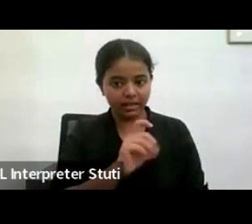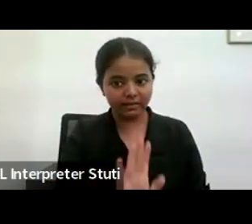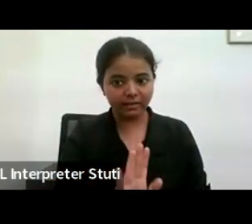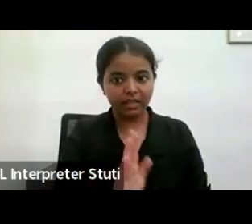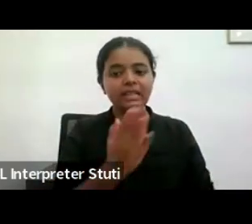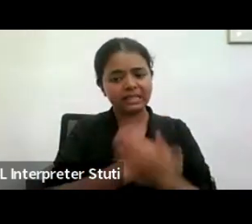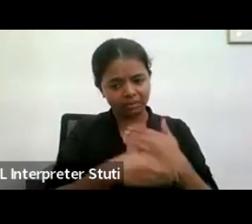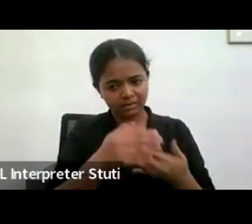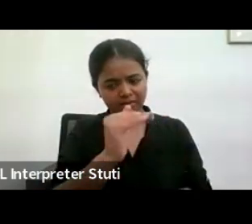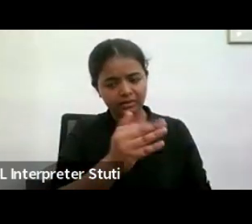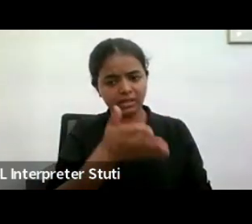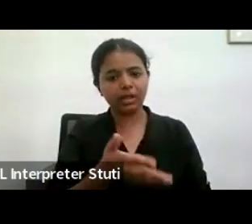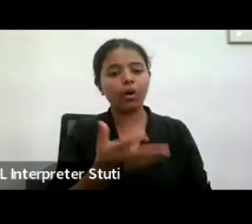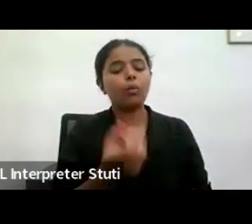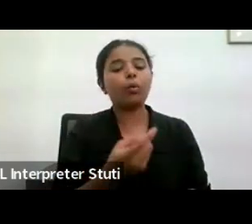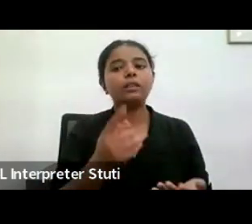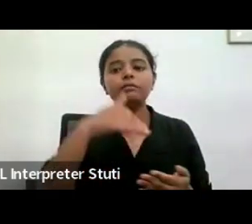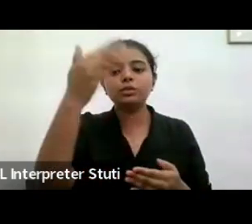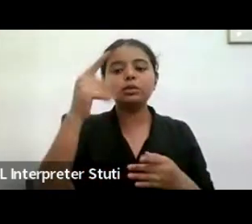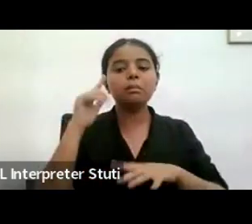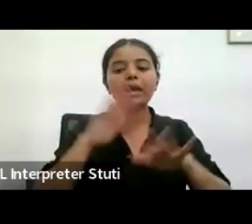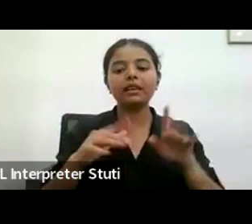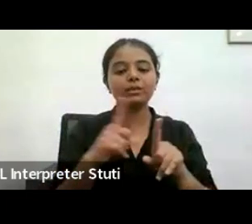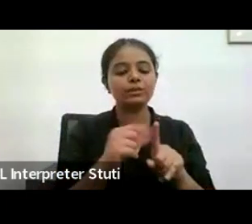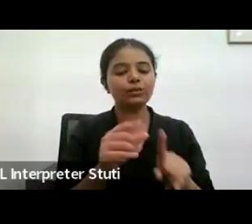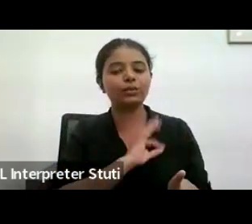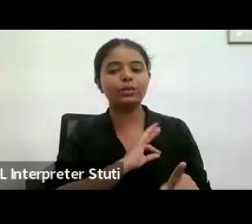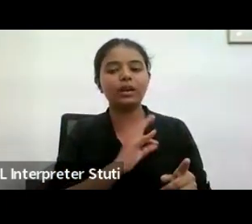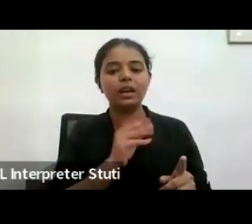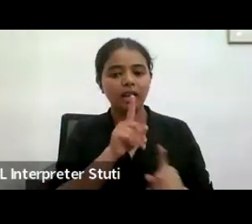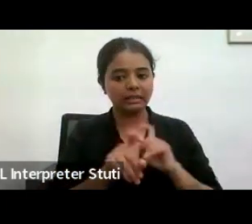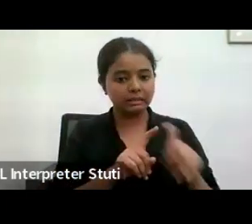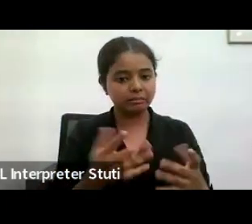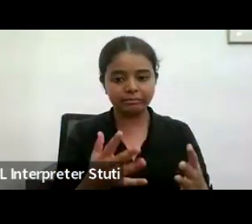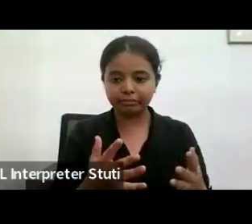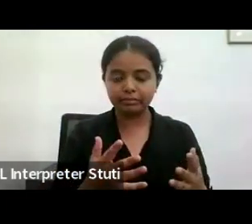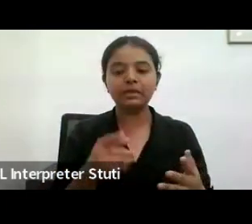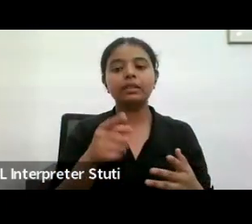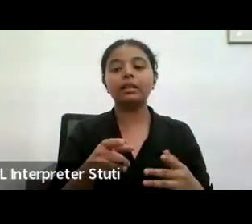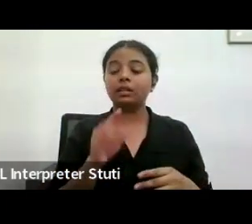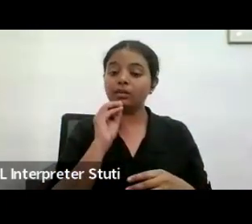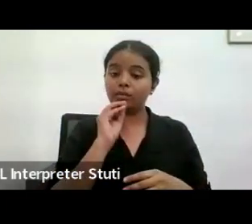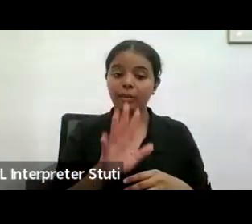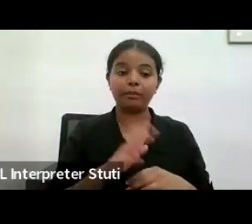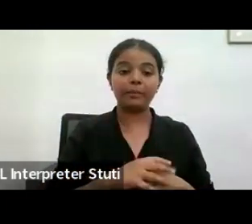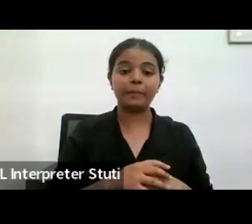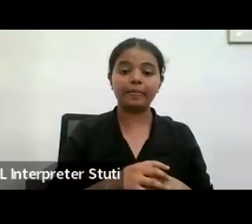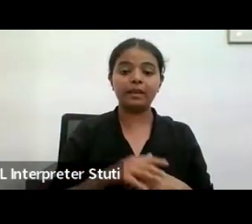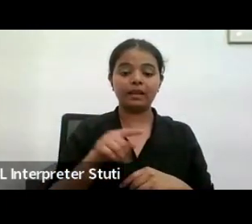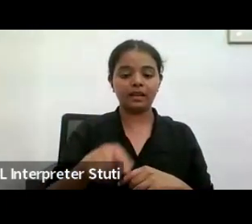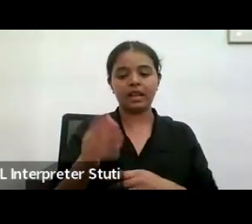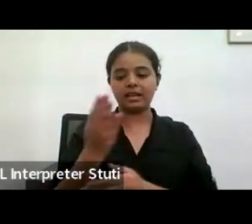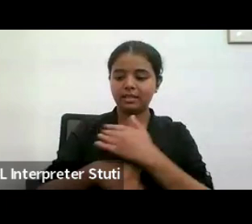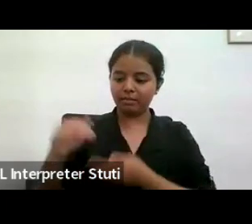say what she wants to do on an equal basis with other children, and to be provided